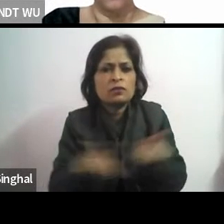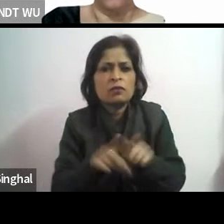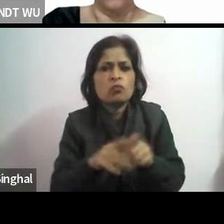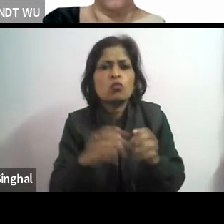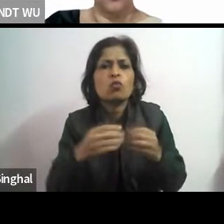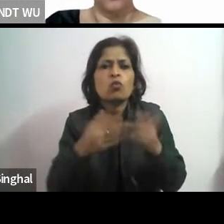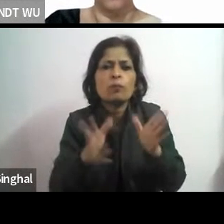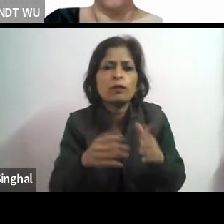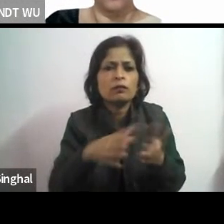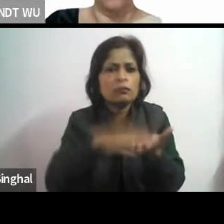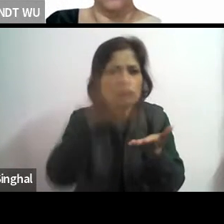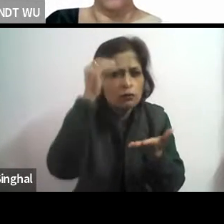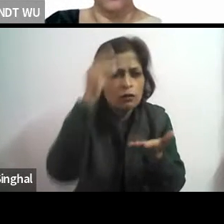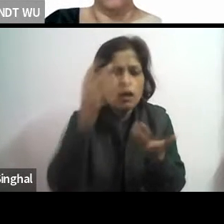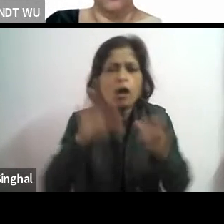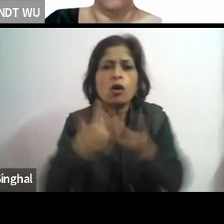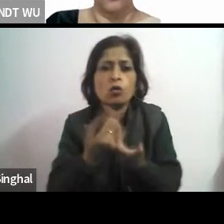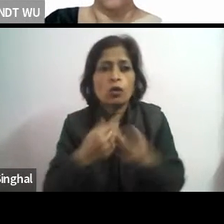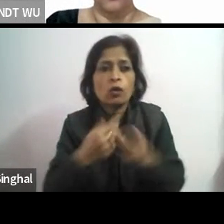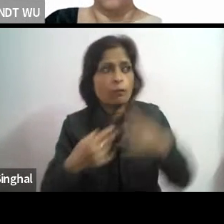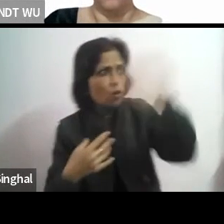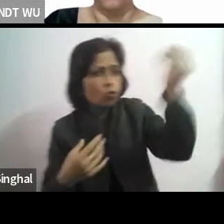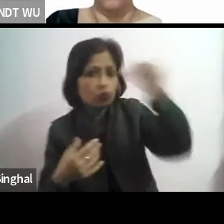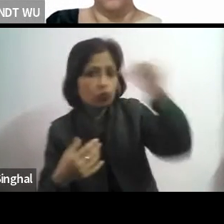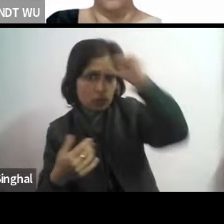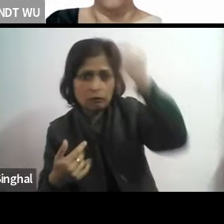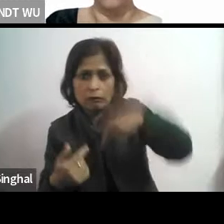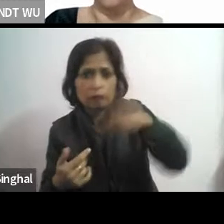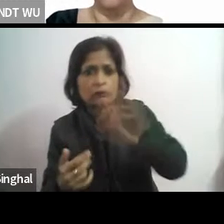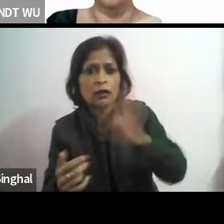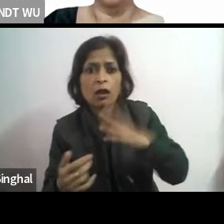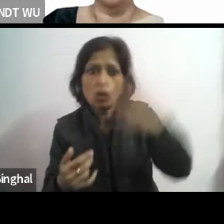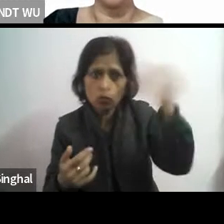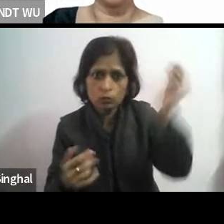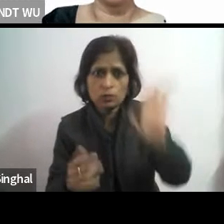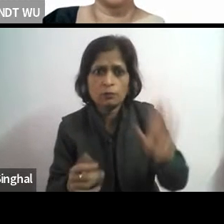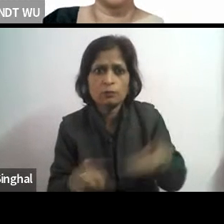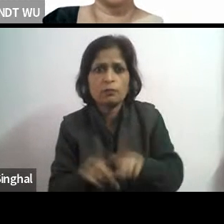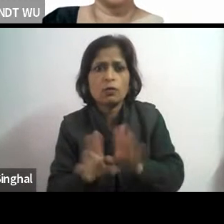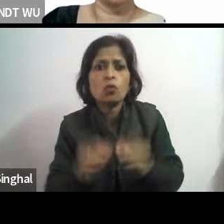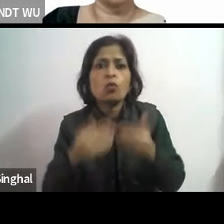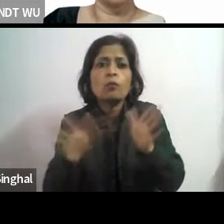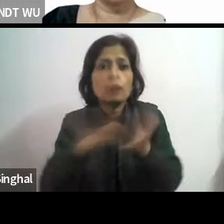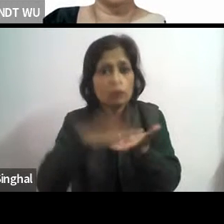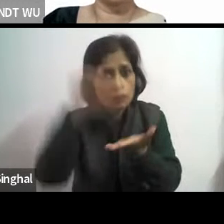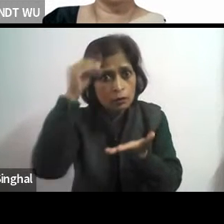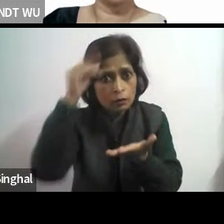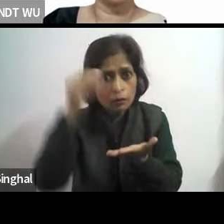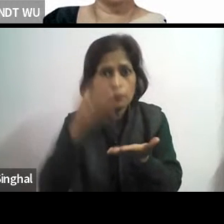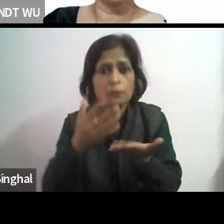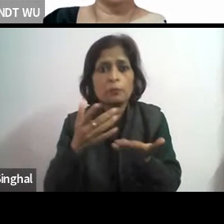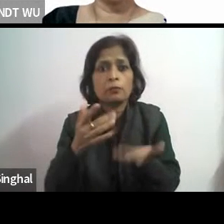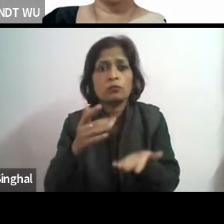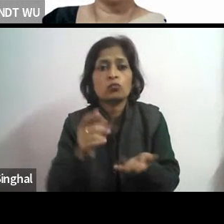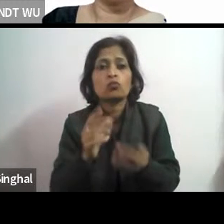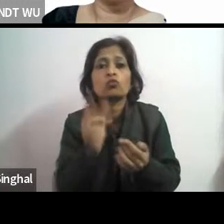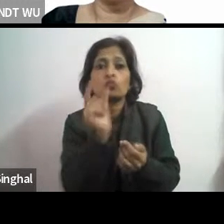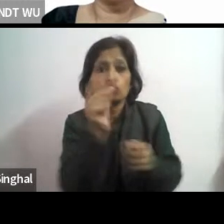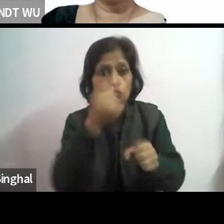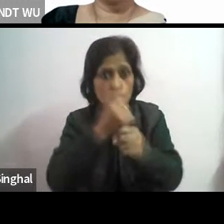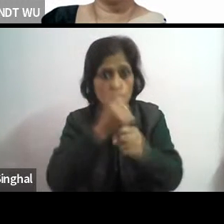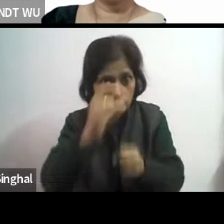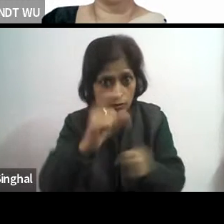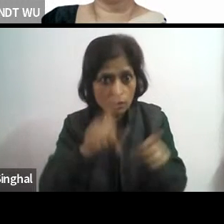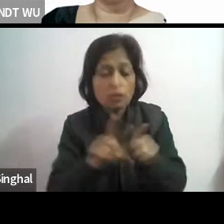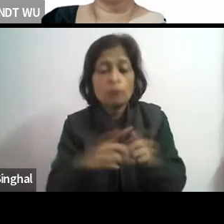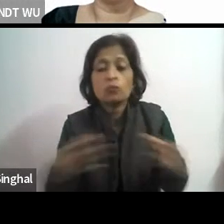organizations, institutes out of India, there are so many open learning platforms. No doubt here we have UGC SWAYAM doing